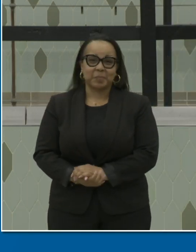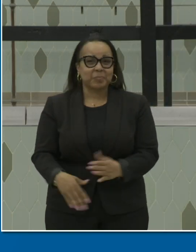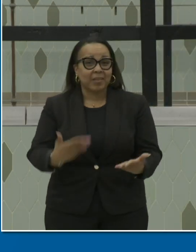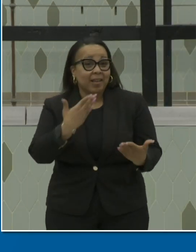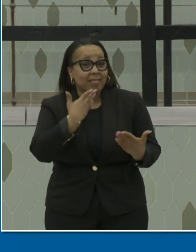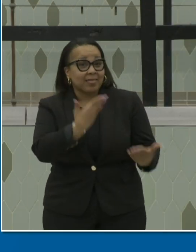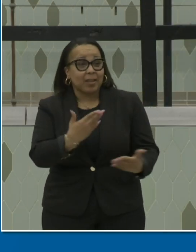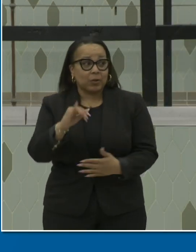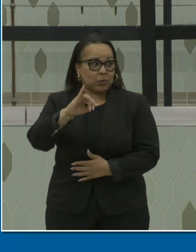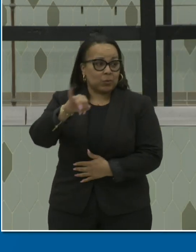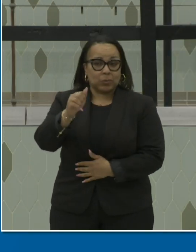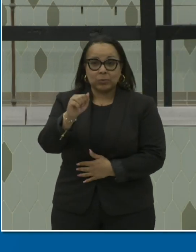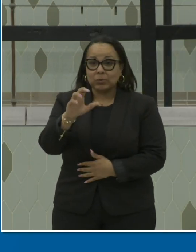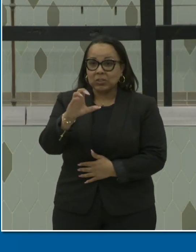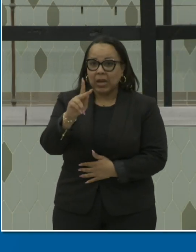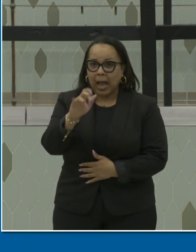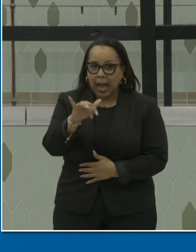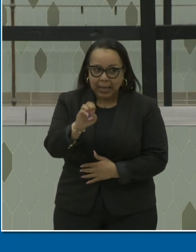Thank you, Jackie.